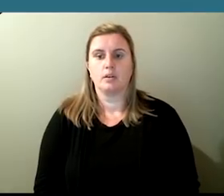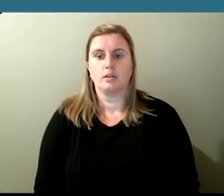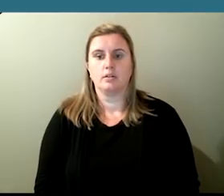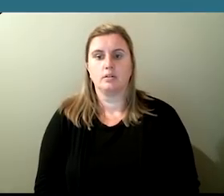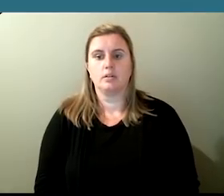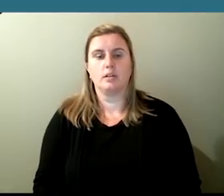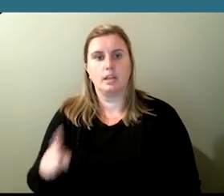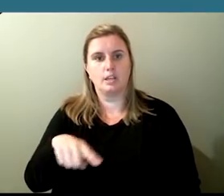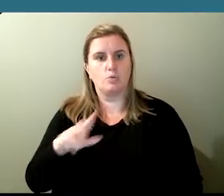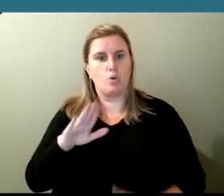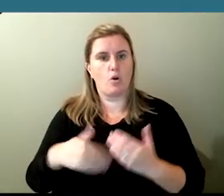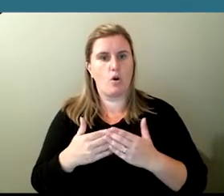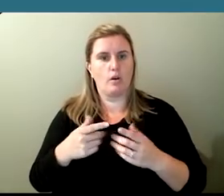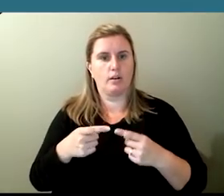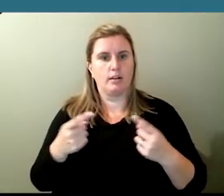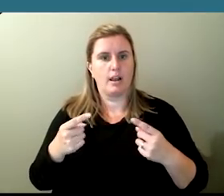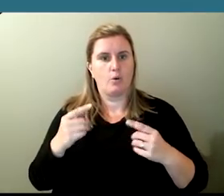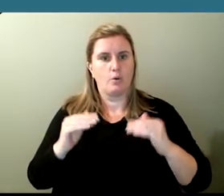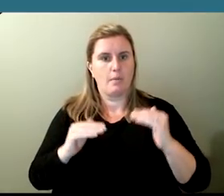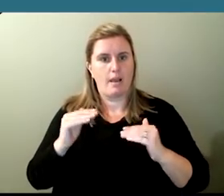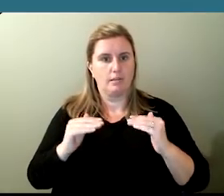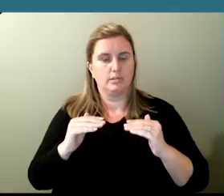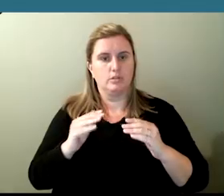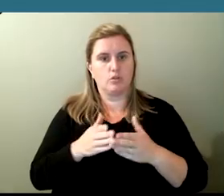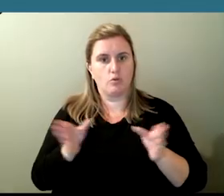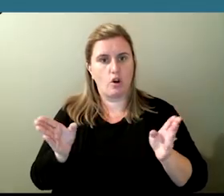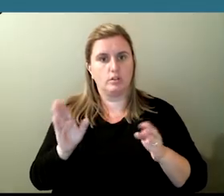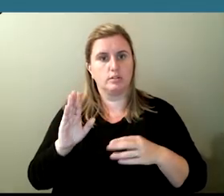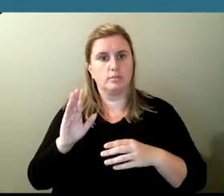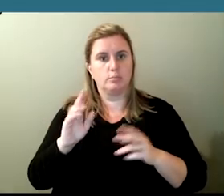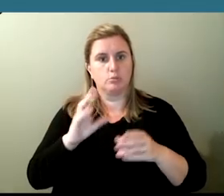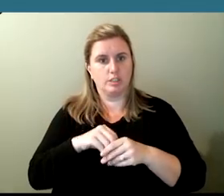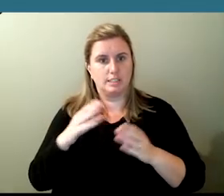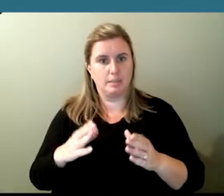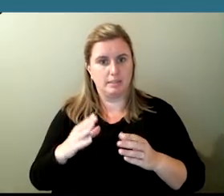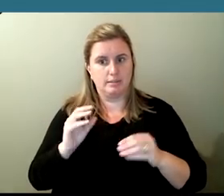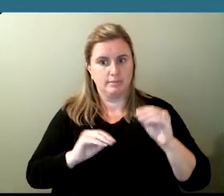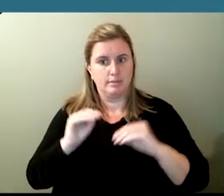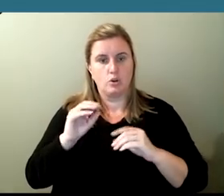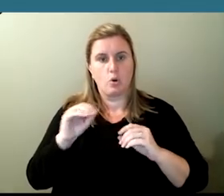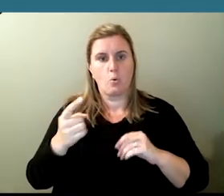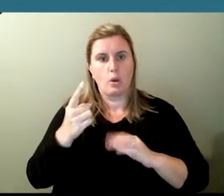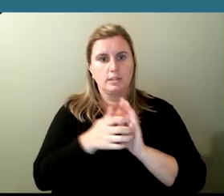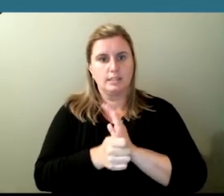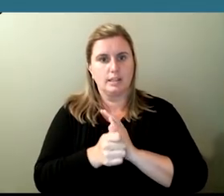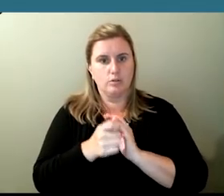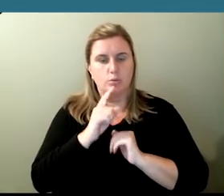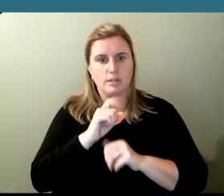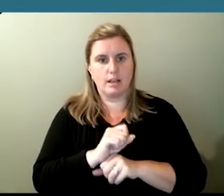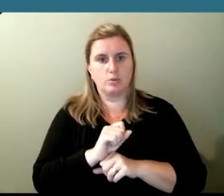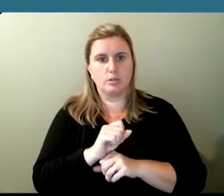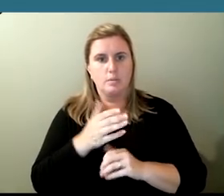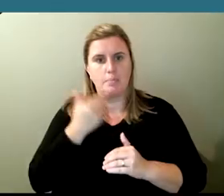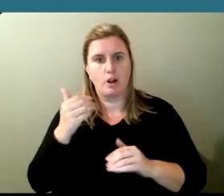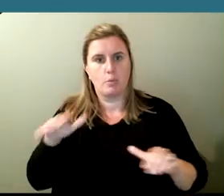counterbalanced across participants in order to make sure that no one skill was actually better